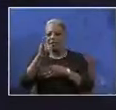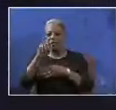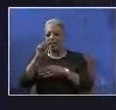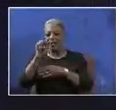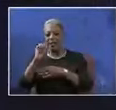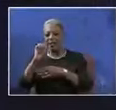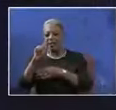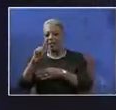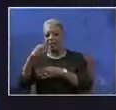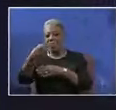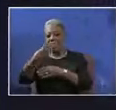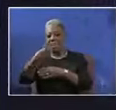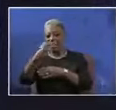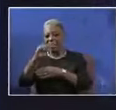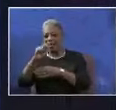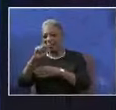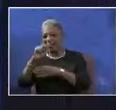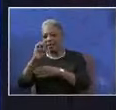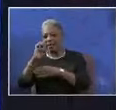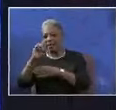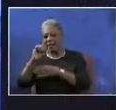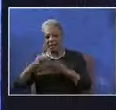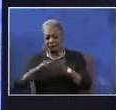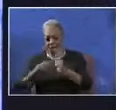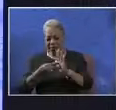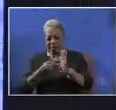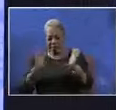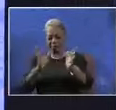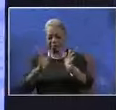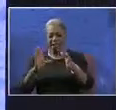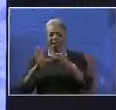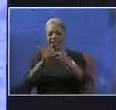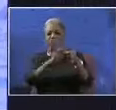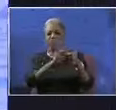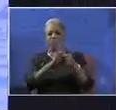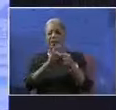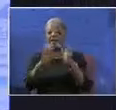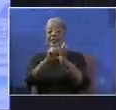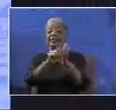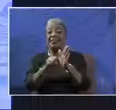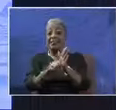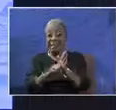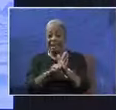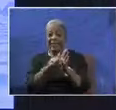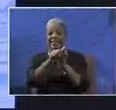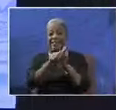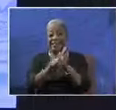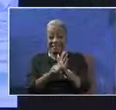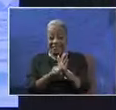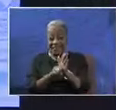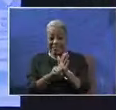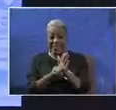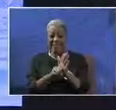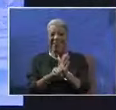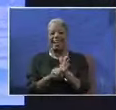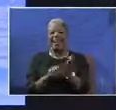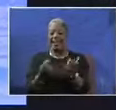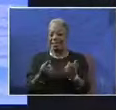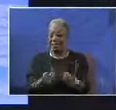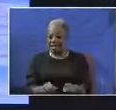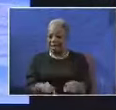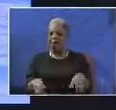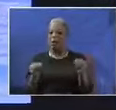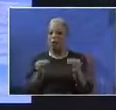of America, which it was the United States, and it's becoming even more today. Instead of the United